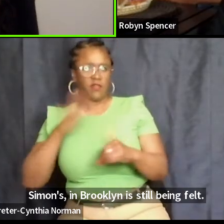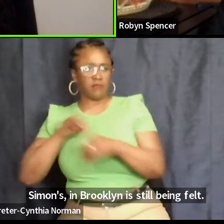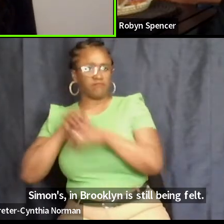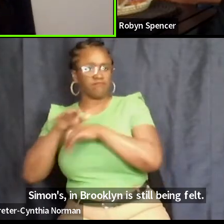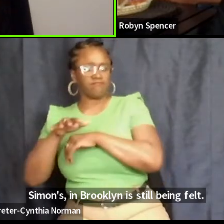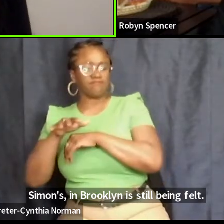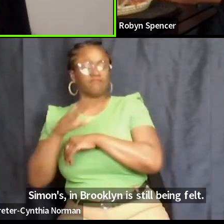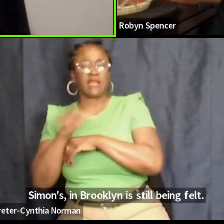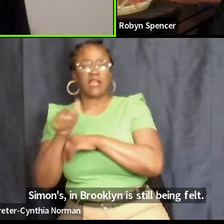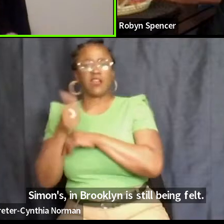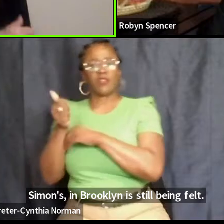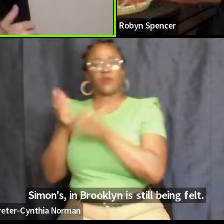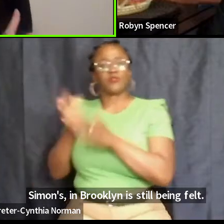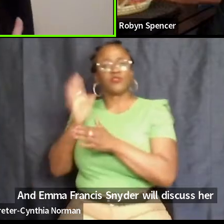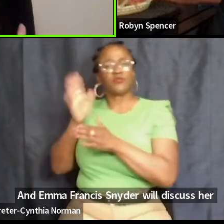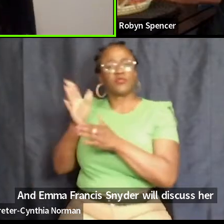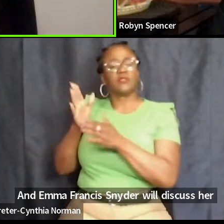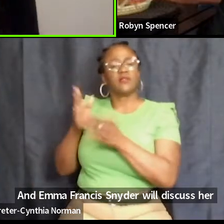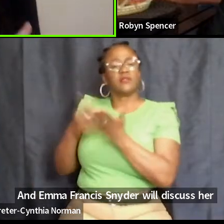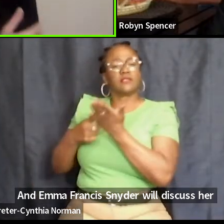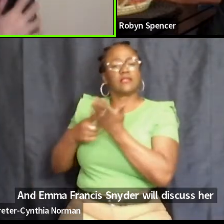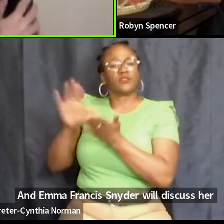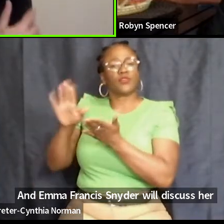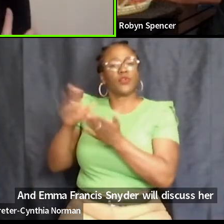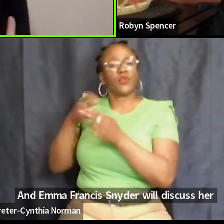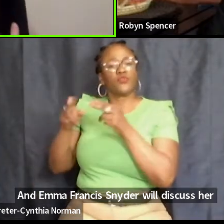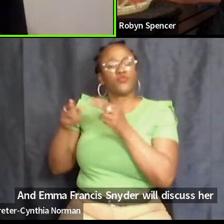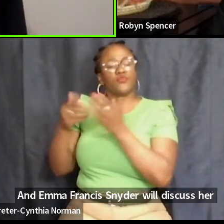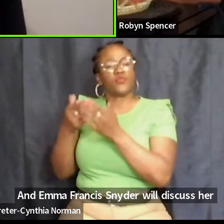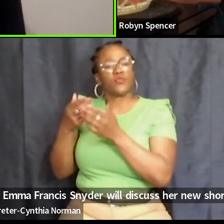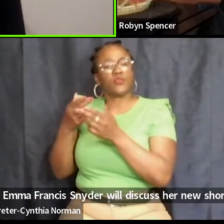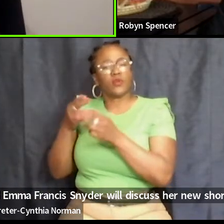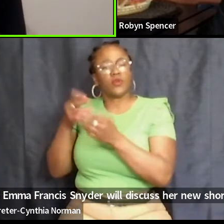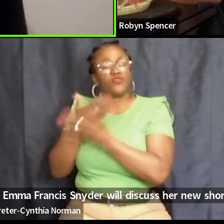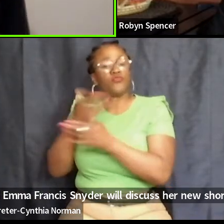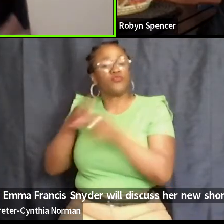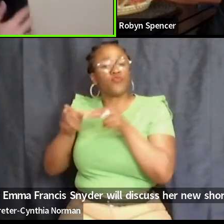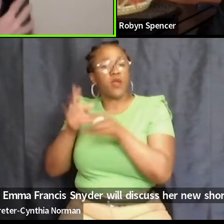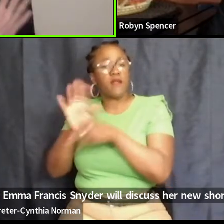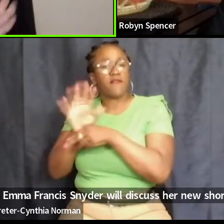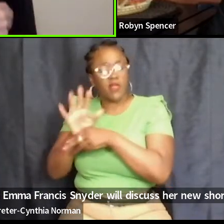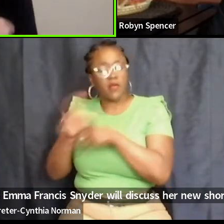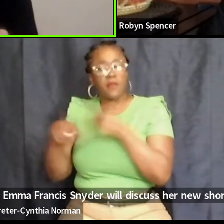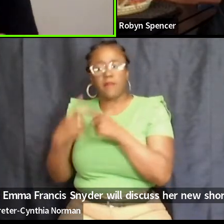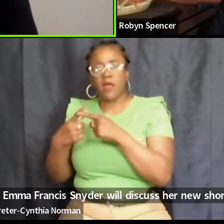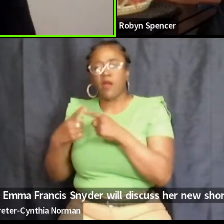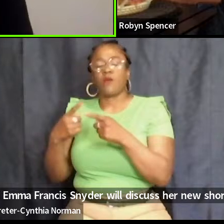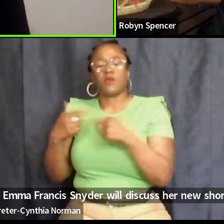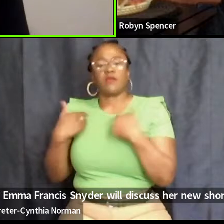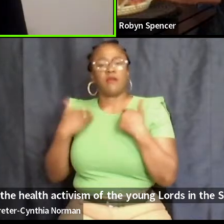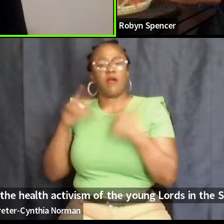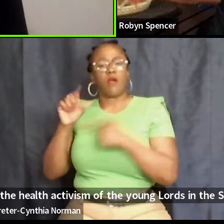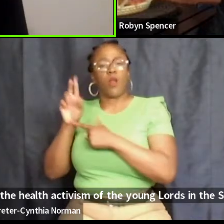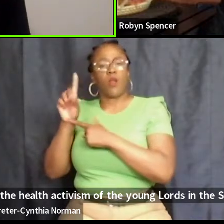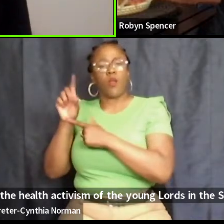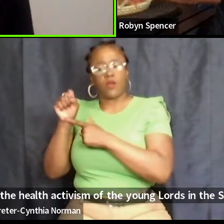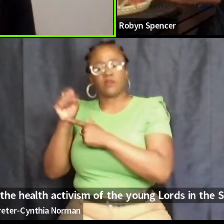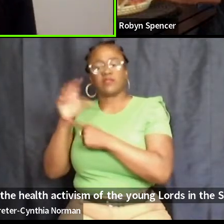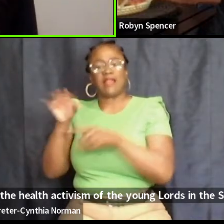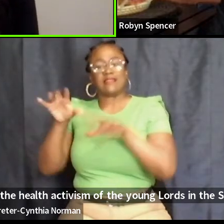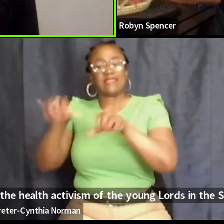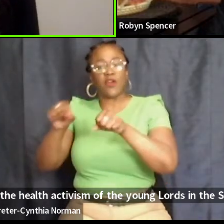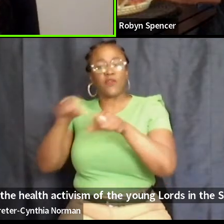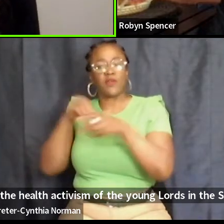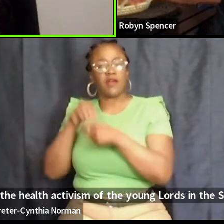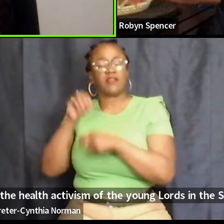Snyder will discuss her new short film on the health activism of the Young Lords in the South Bronx and the takeover of Lincoln Hospital with